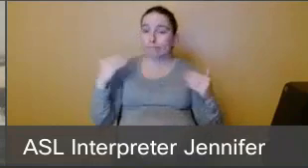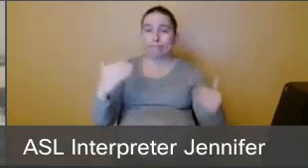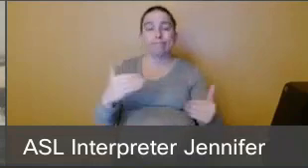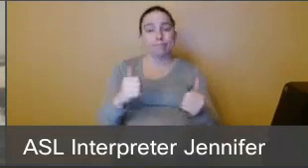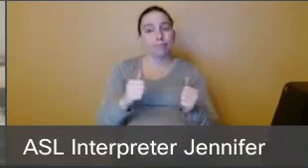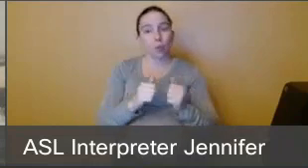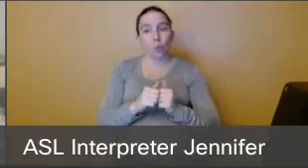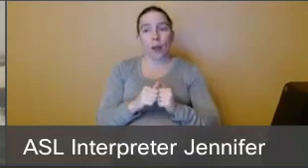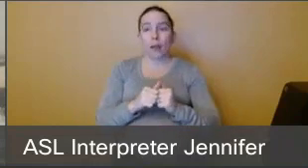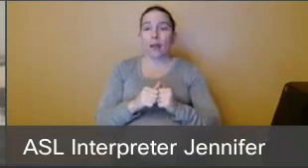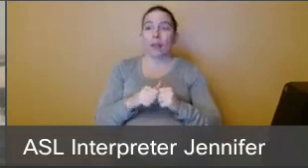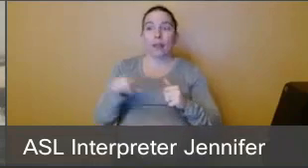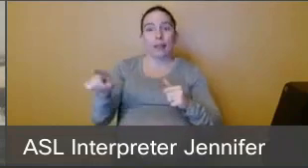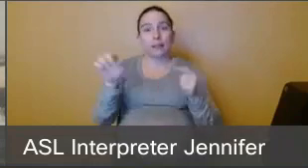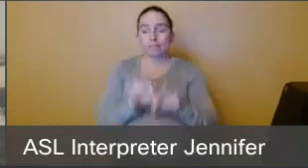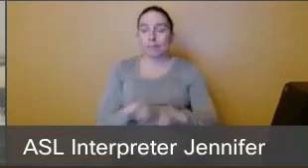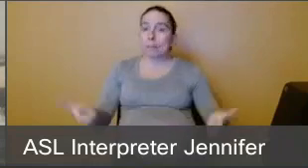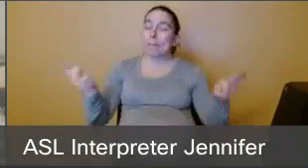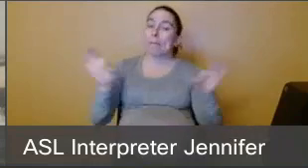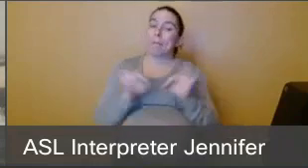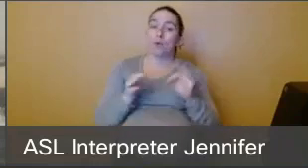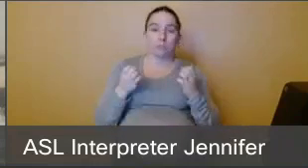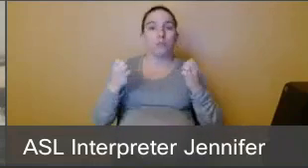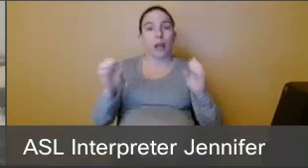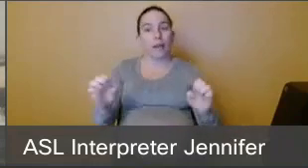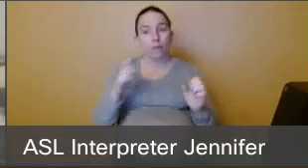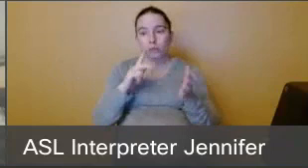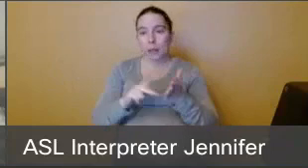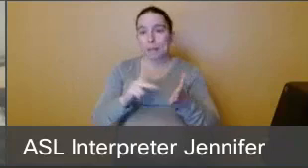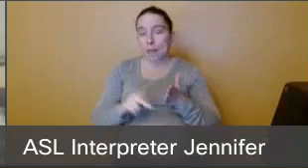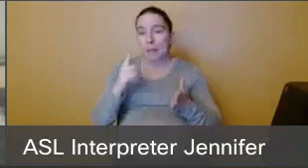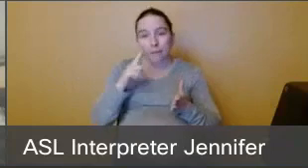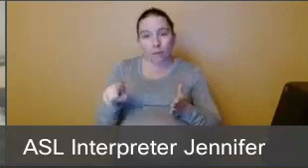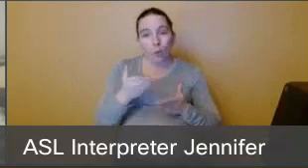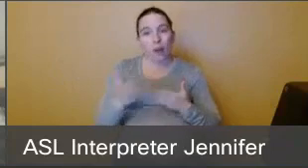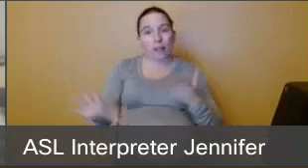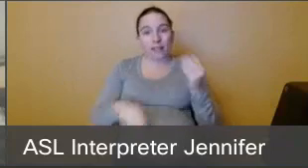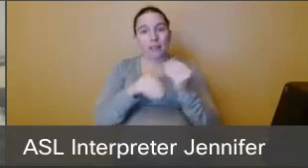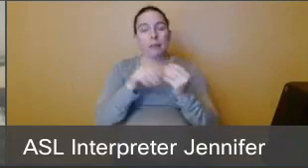implementation of this extremely important effort and the payments for the supplemental